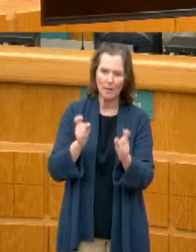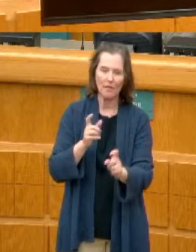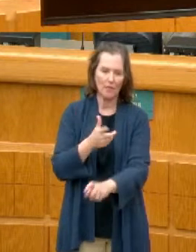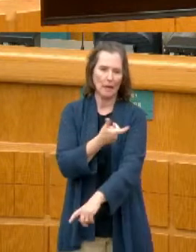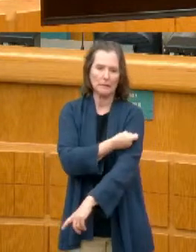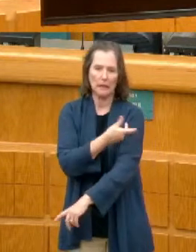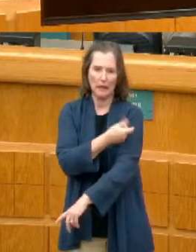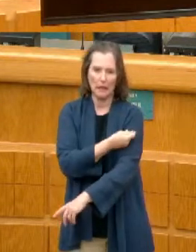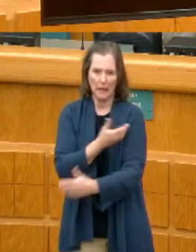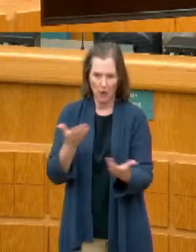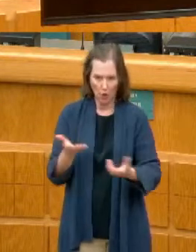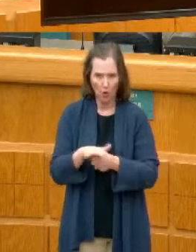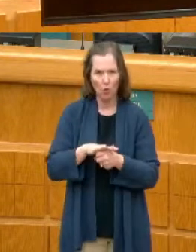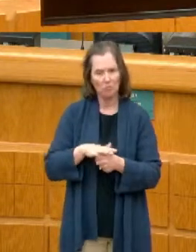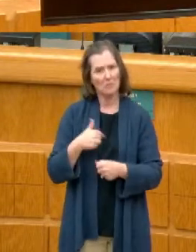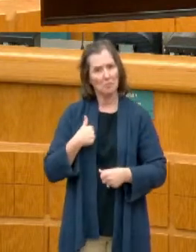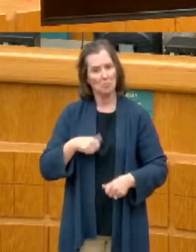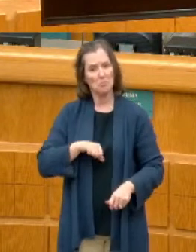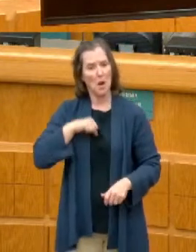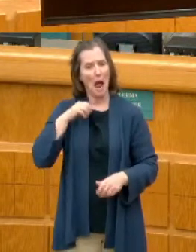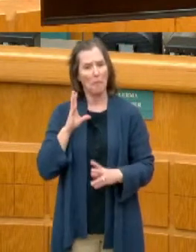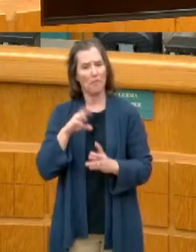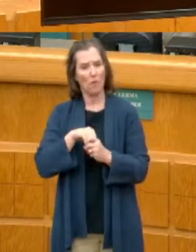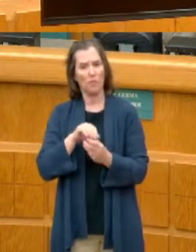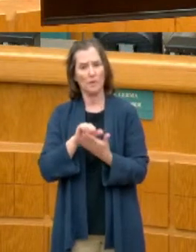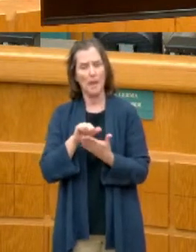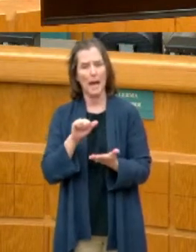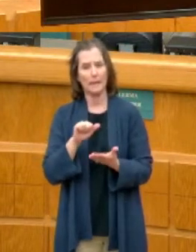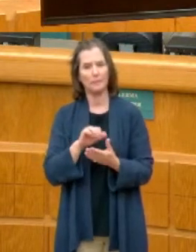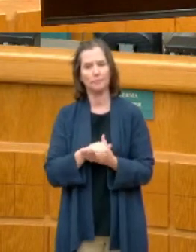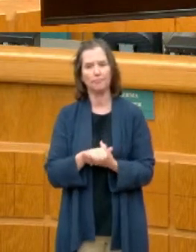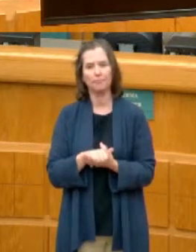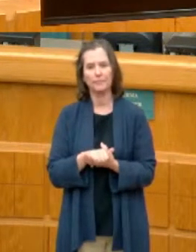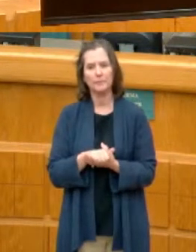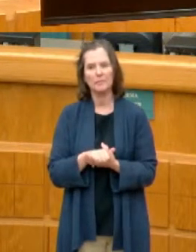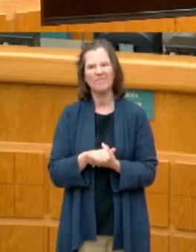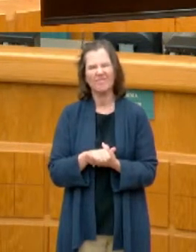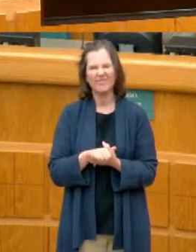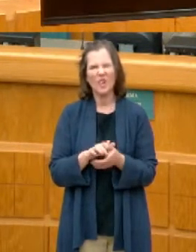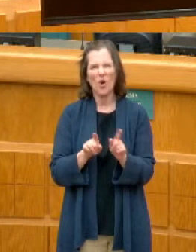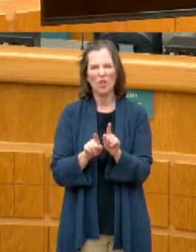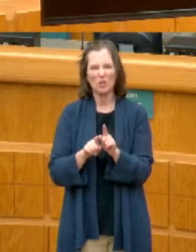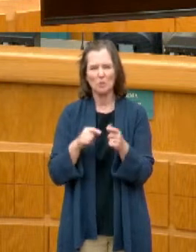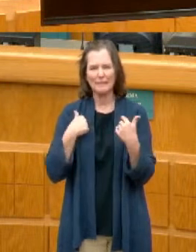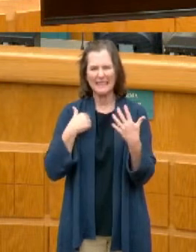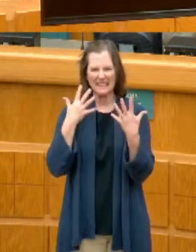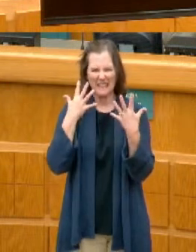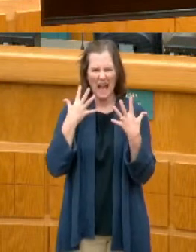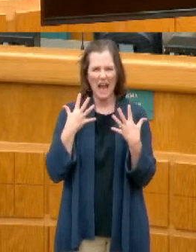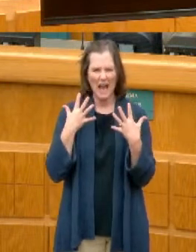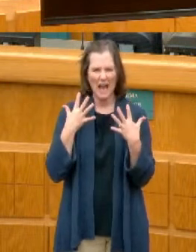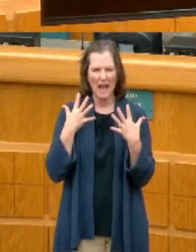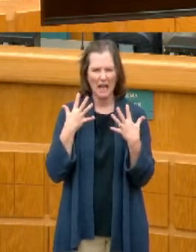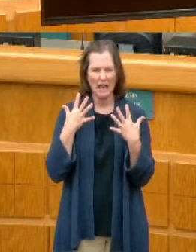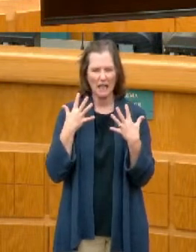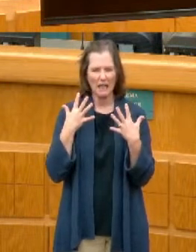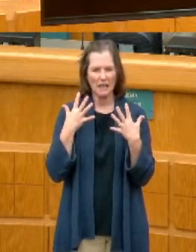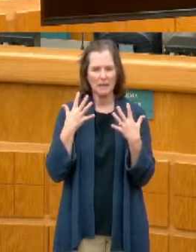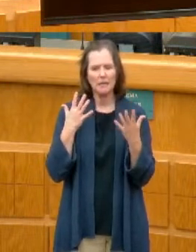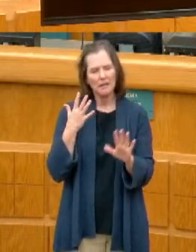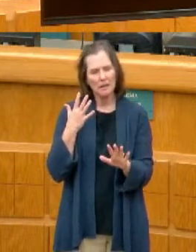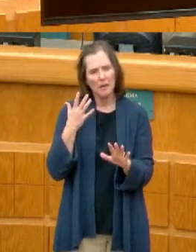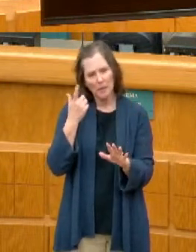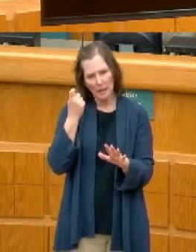that. I also stand here very sad to have to tell you that my colleagues, and by that what I mean